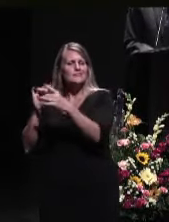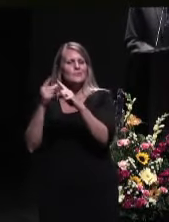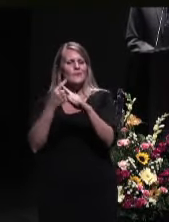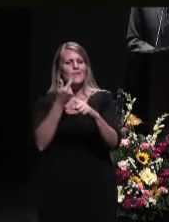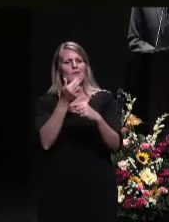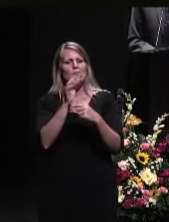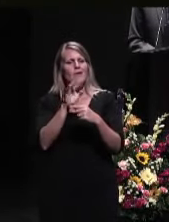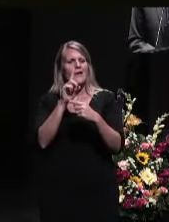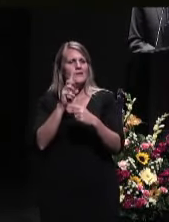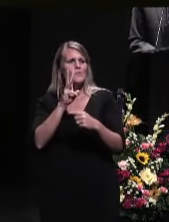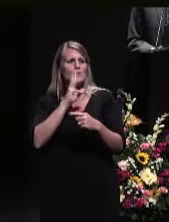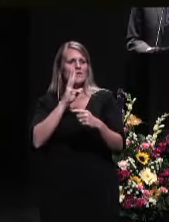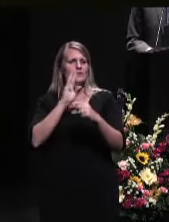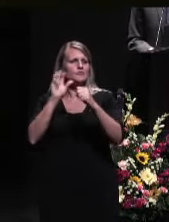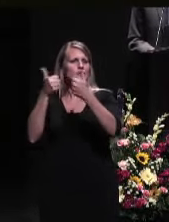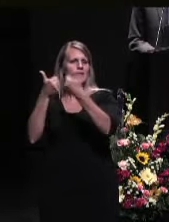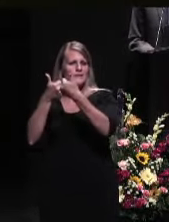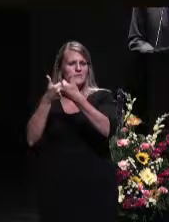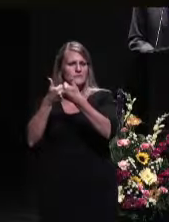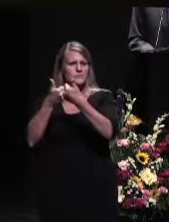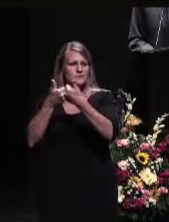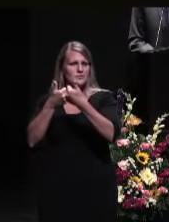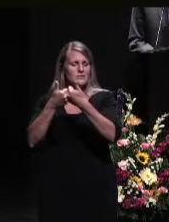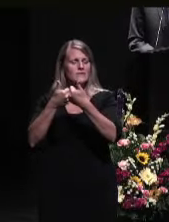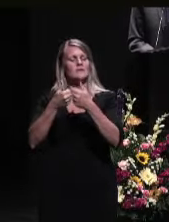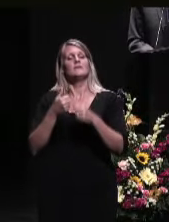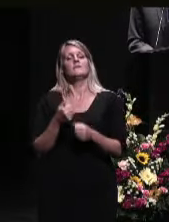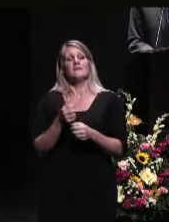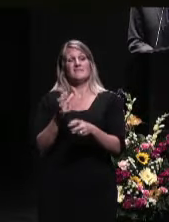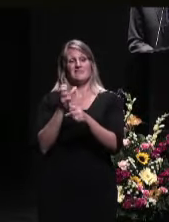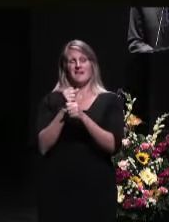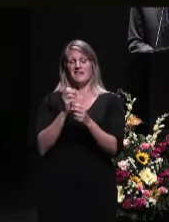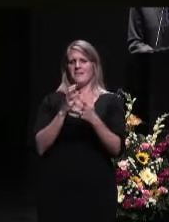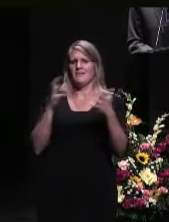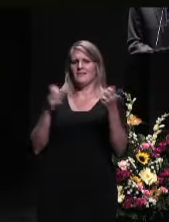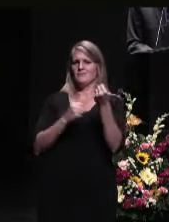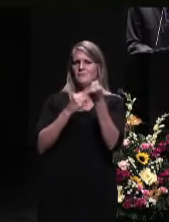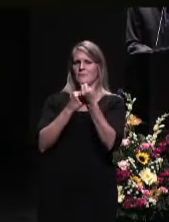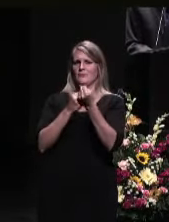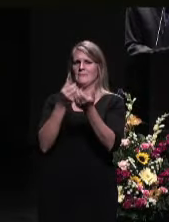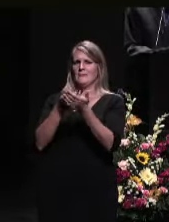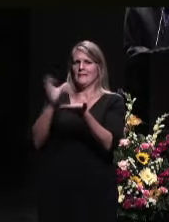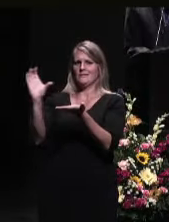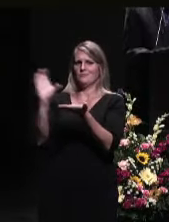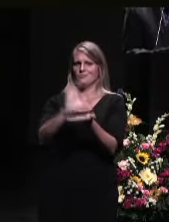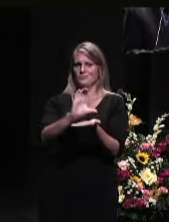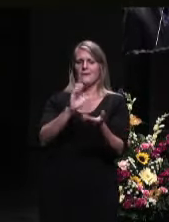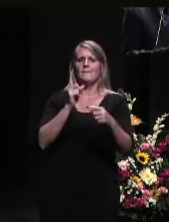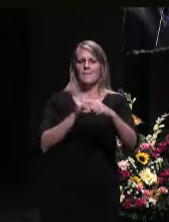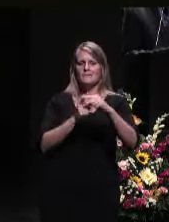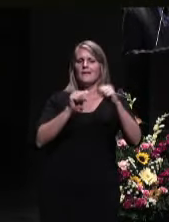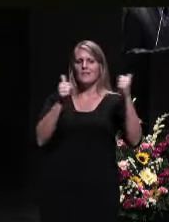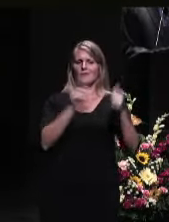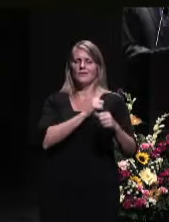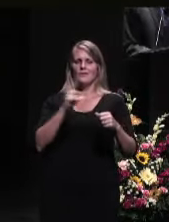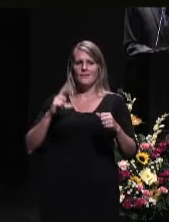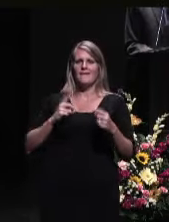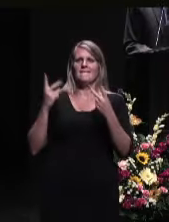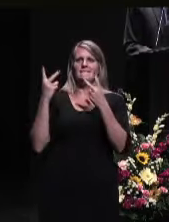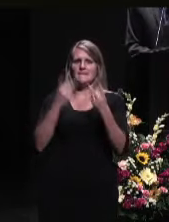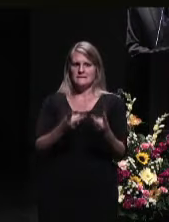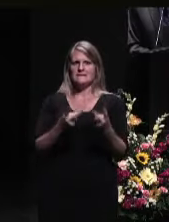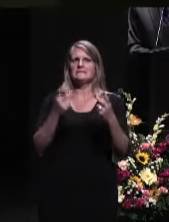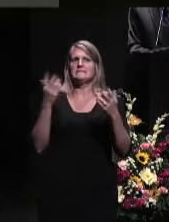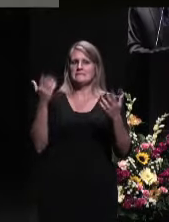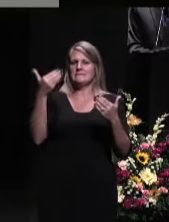10 Grand Water Challenges. And we've received substantial support already, and we have several additional legislative visits coming up in